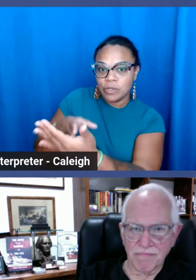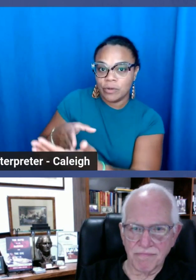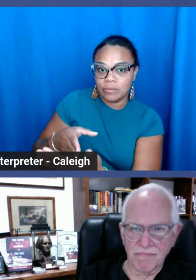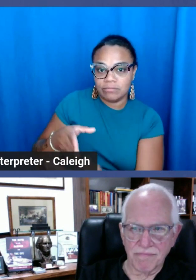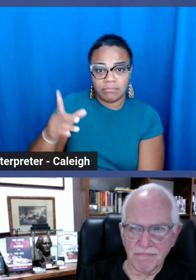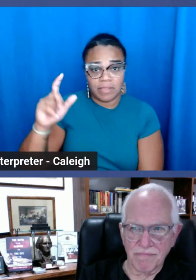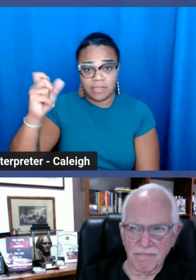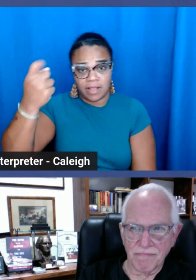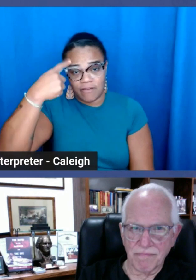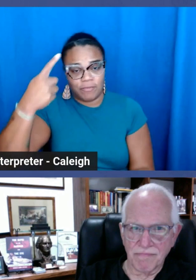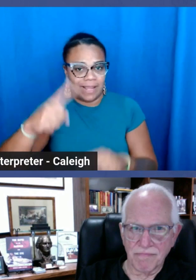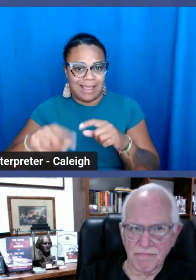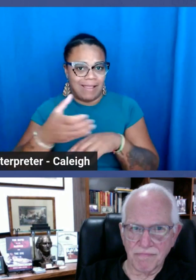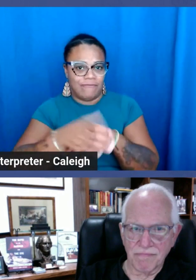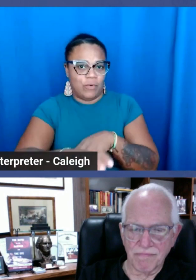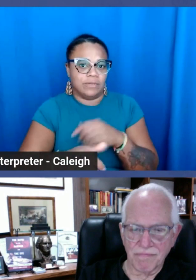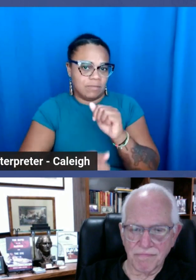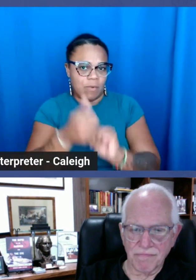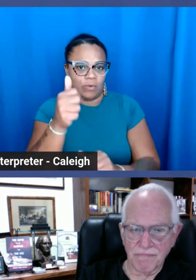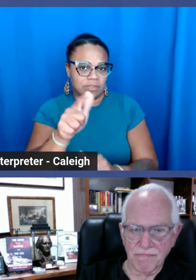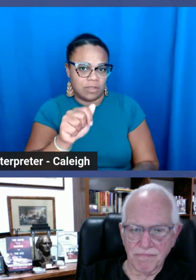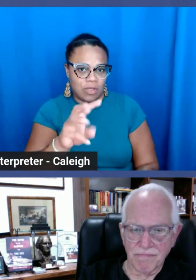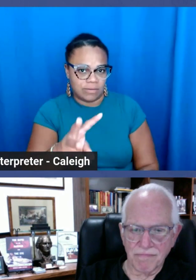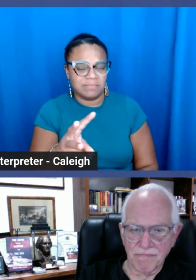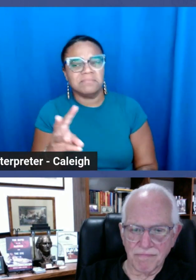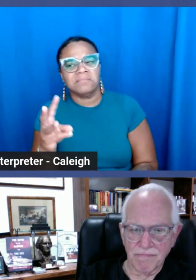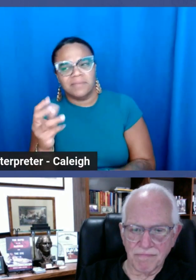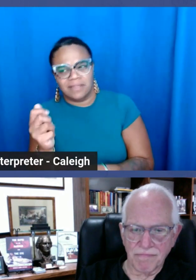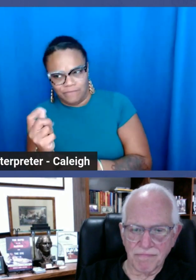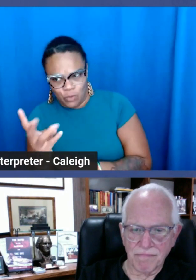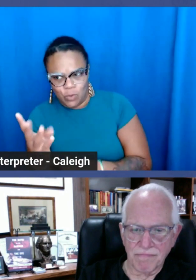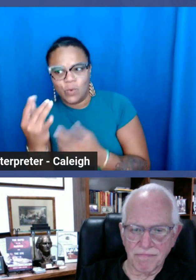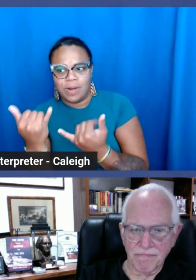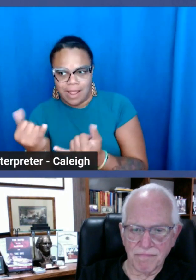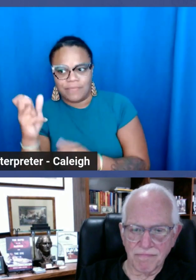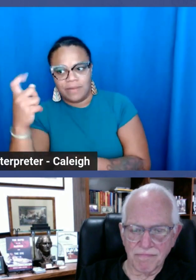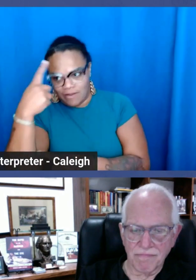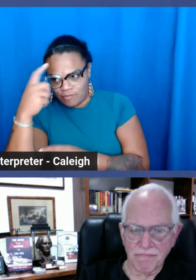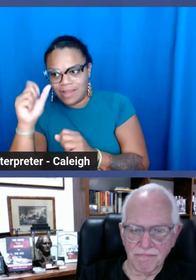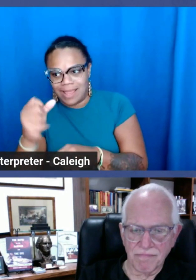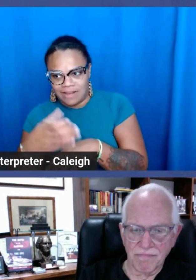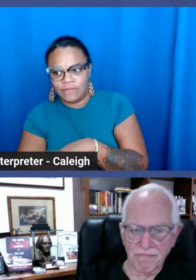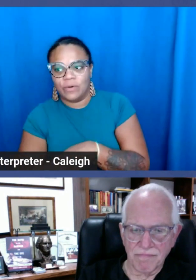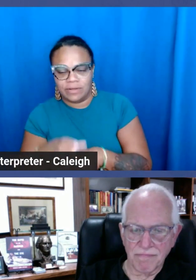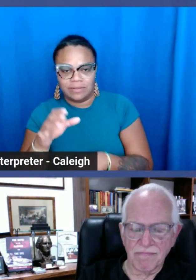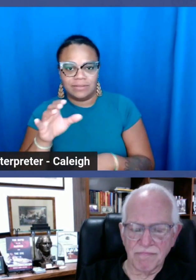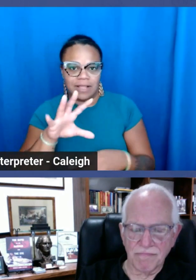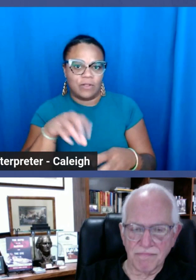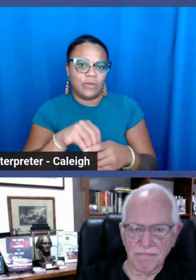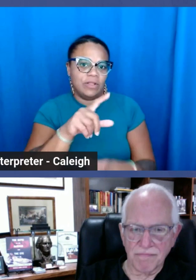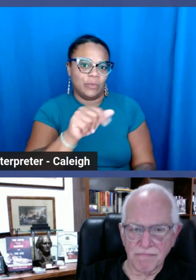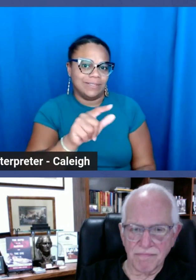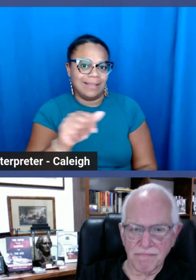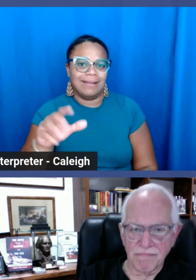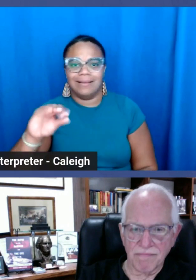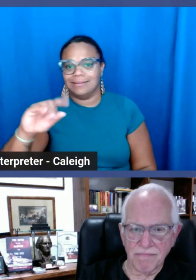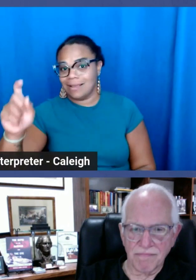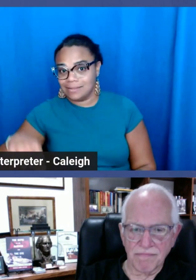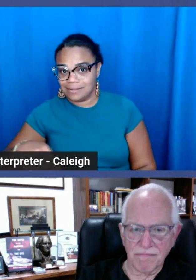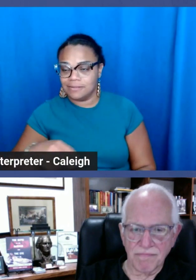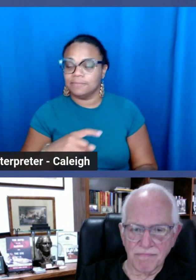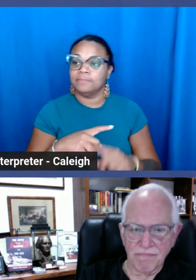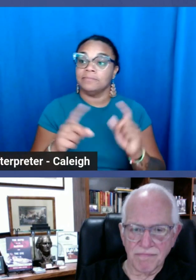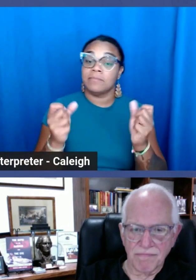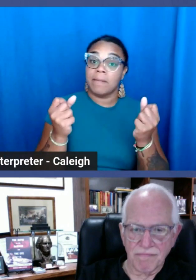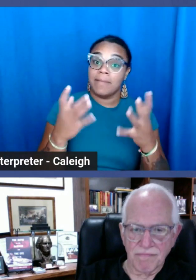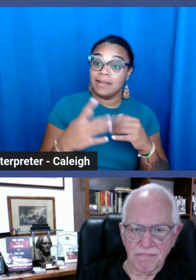of these laws. There are a couple now that the government can enforce, including Louisiana and Texas. But in a lot of